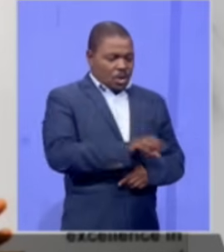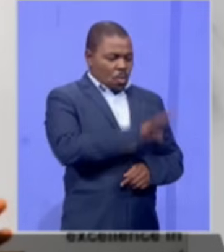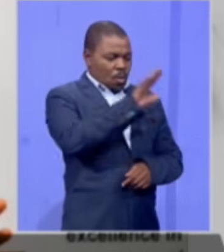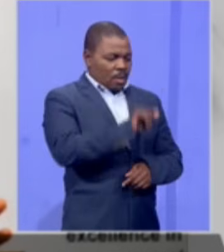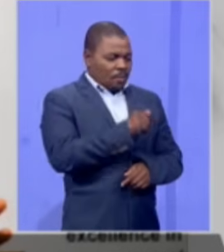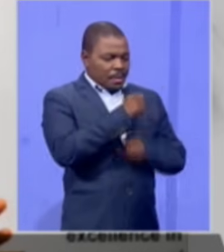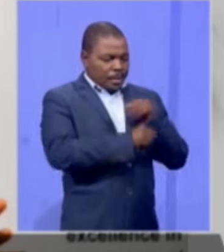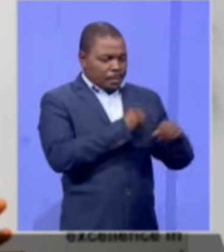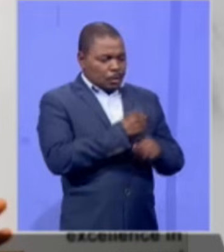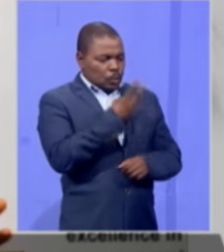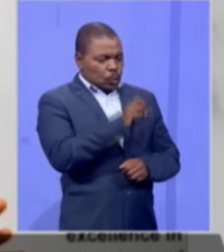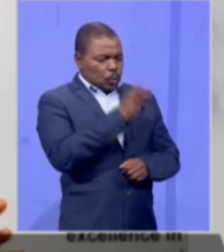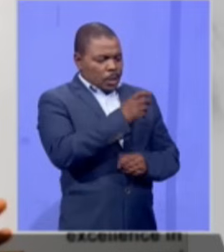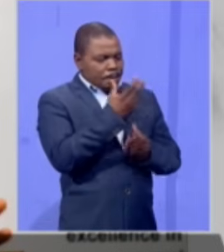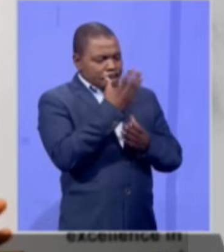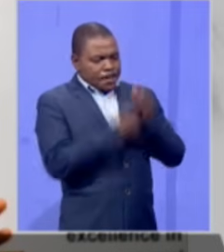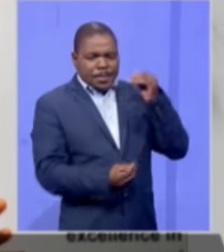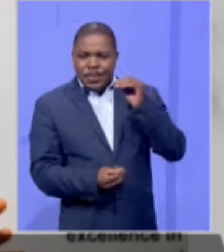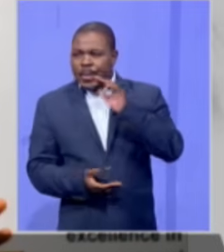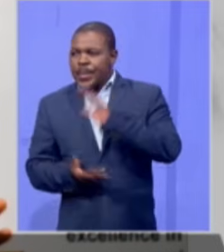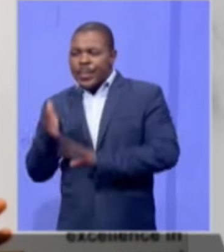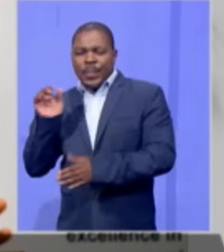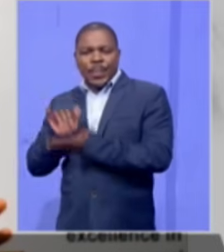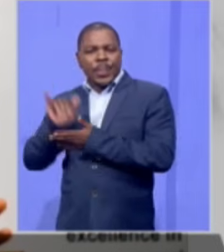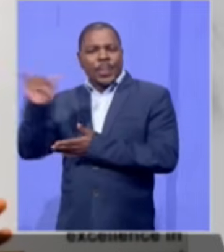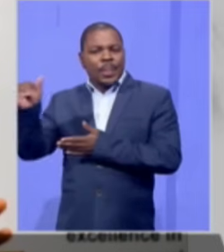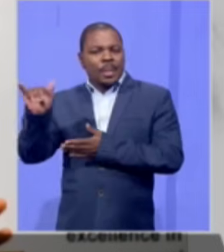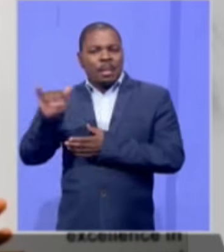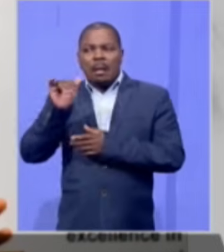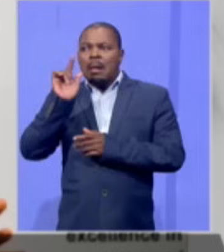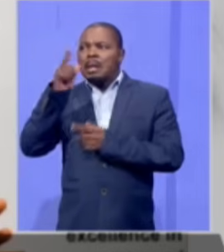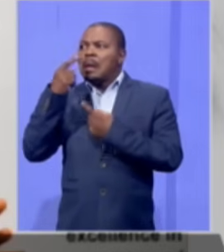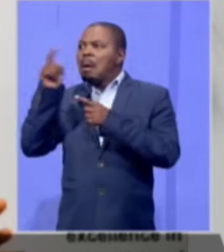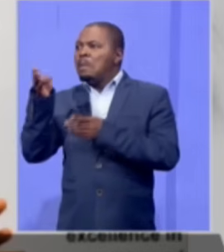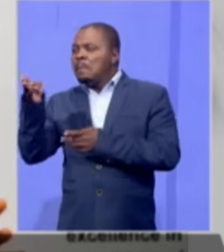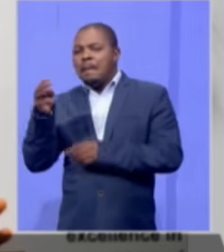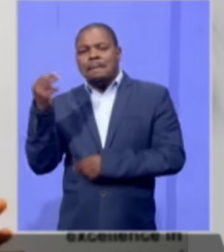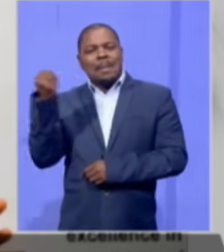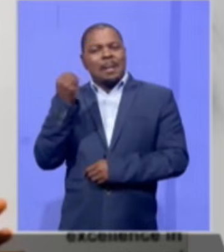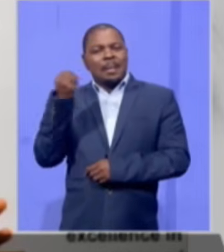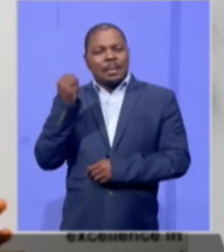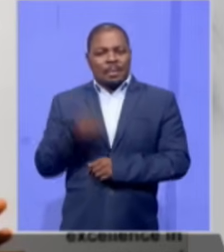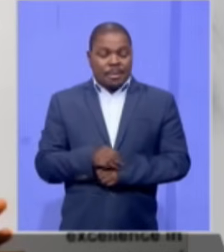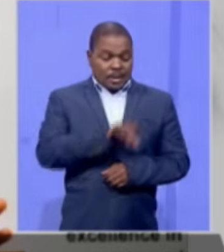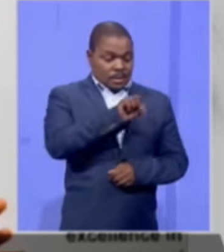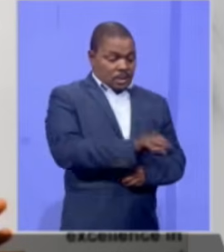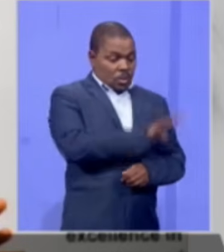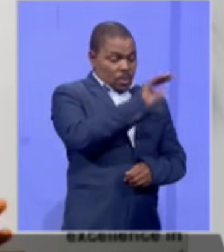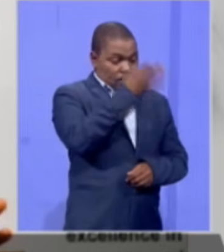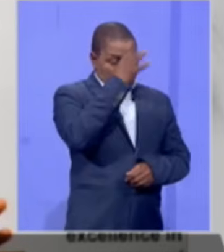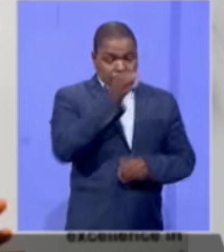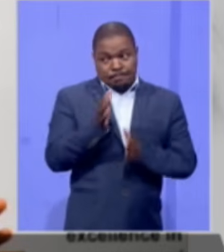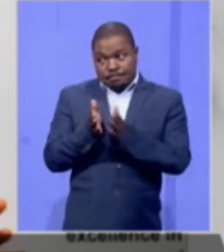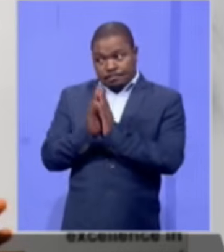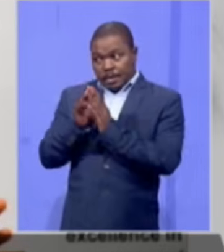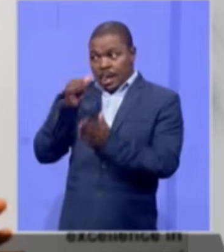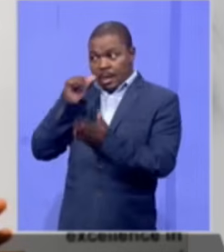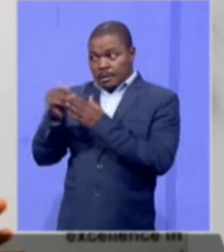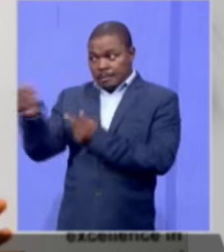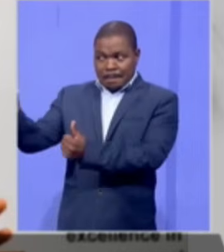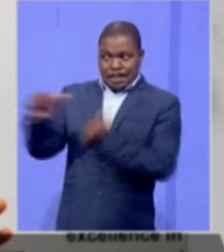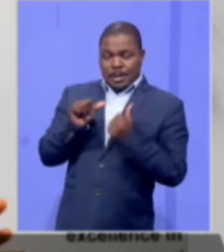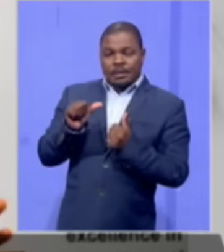2020 after being granted bail and were later found in Malawi. The South African government had submitted an extradition request which